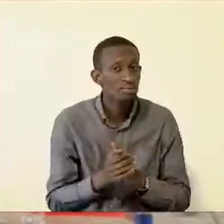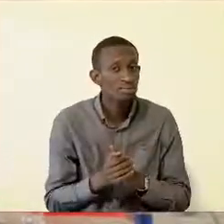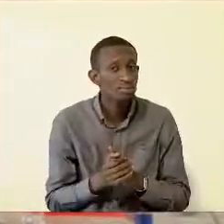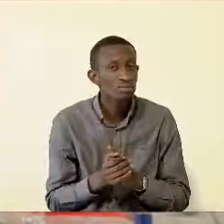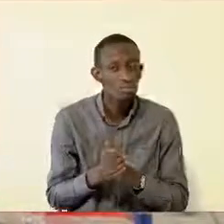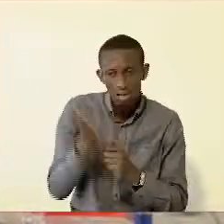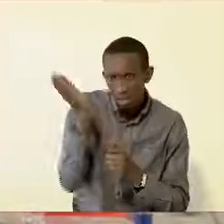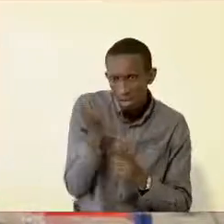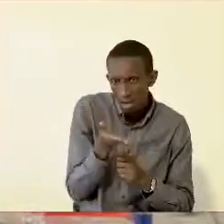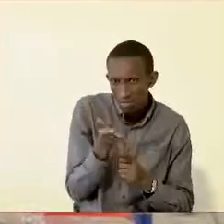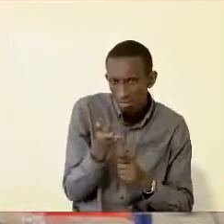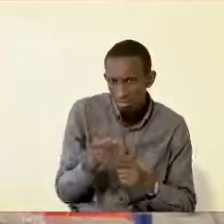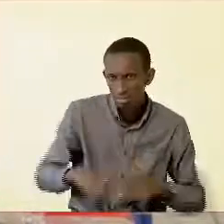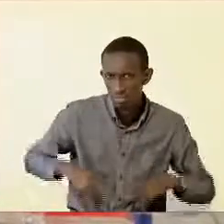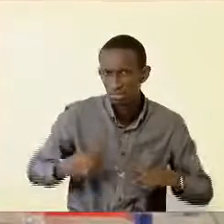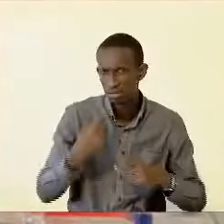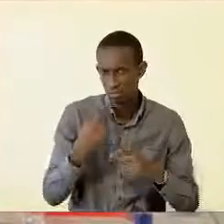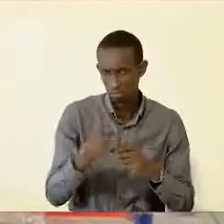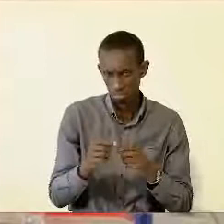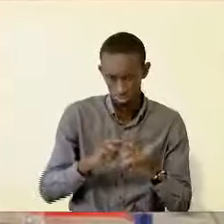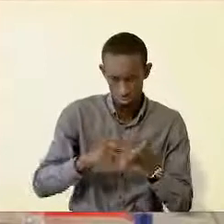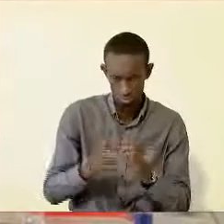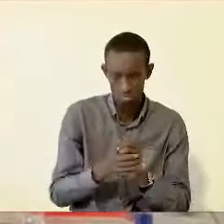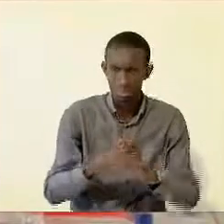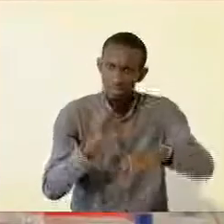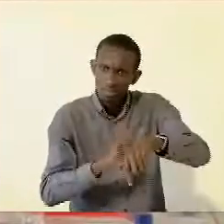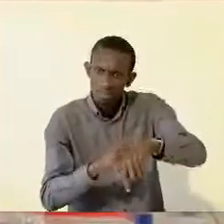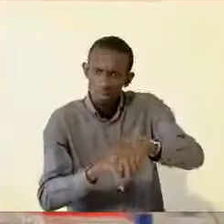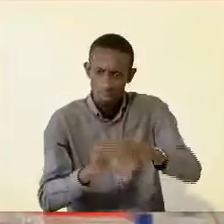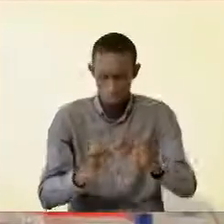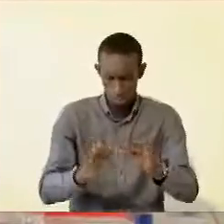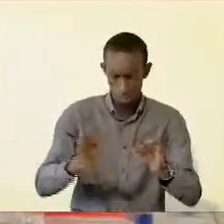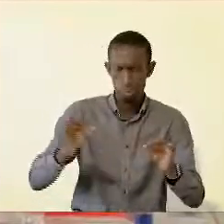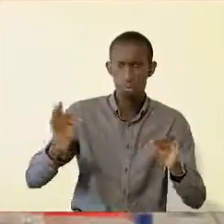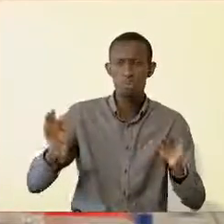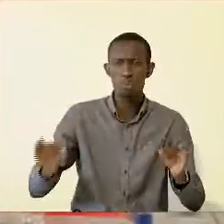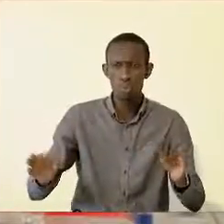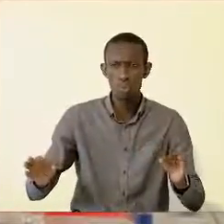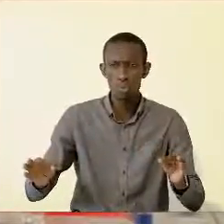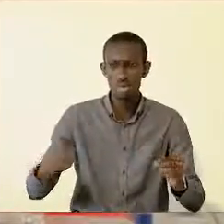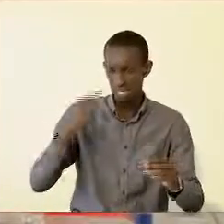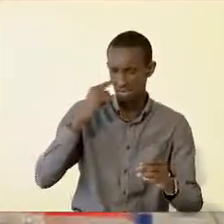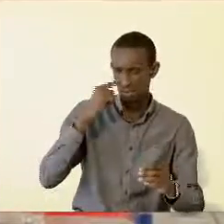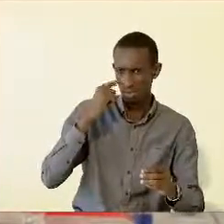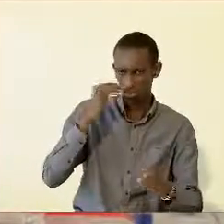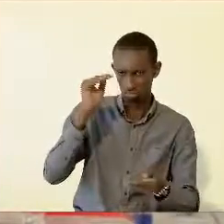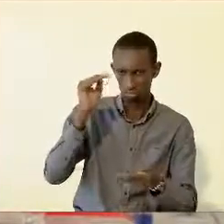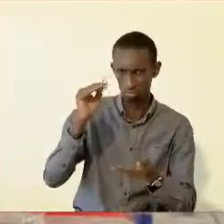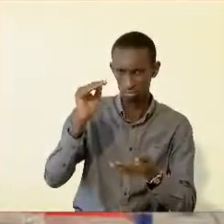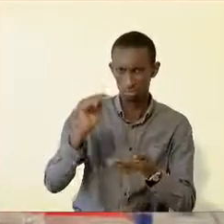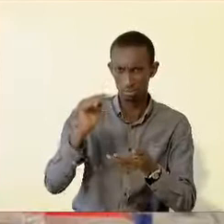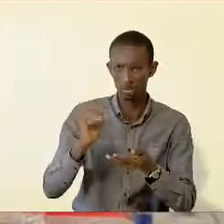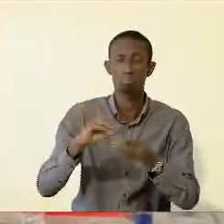Half-life means the time it takes for a given substance to reduce